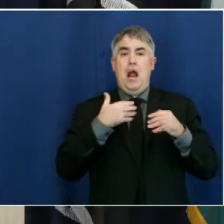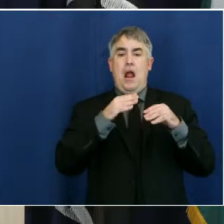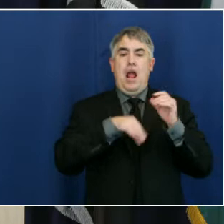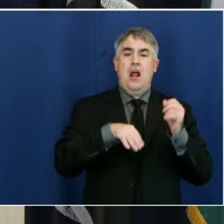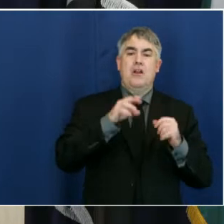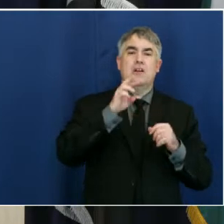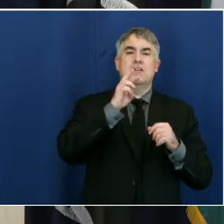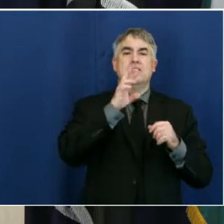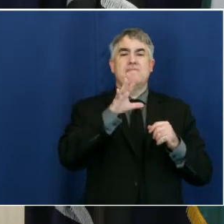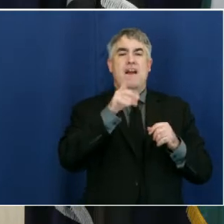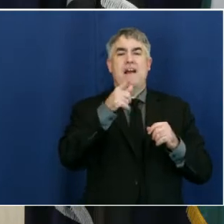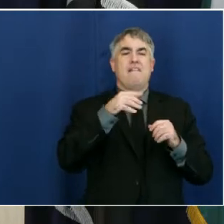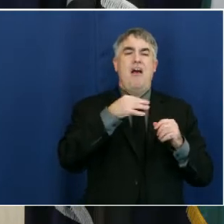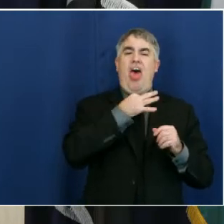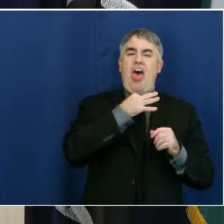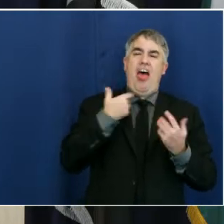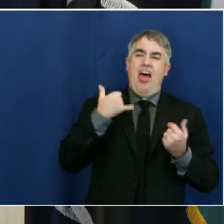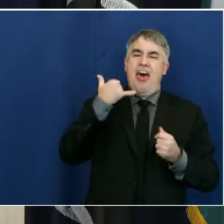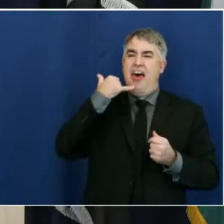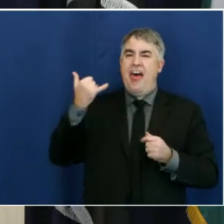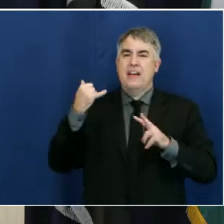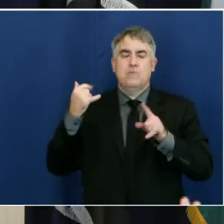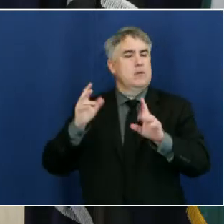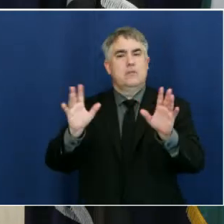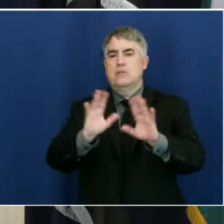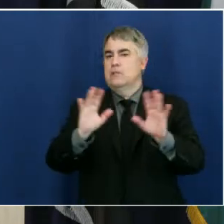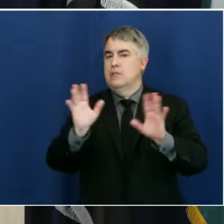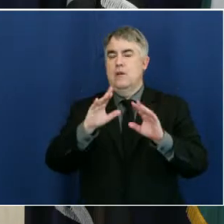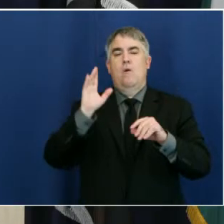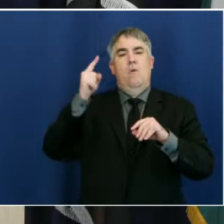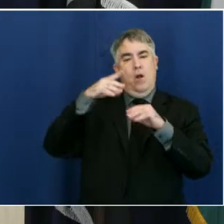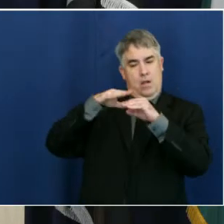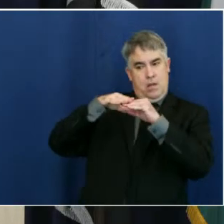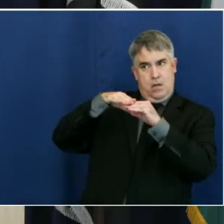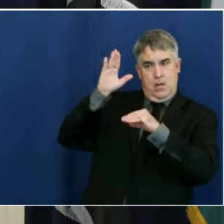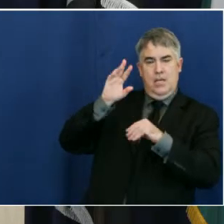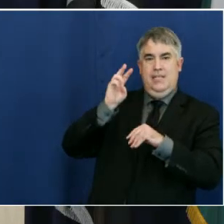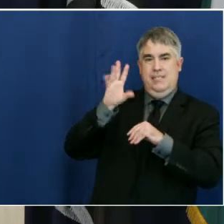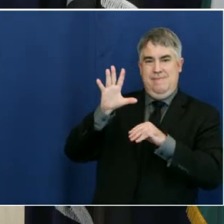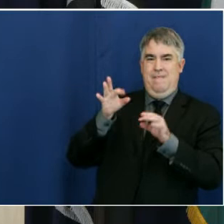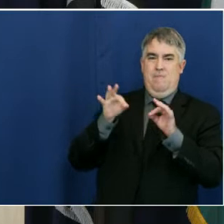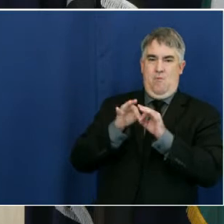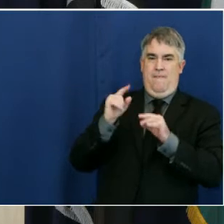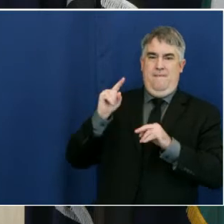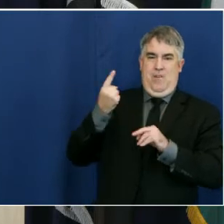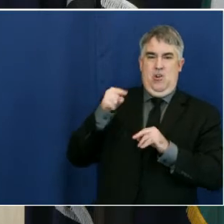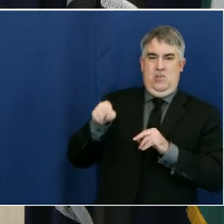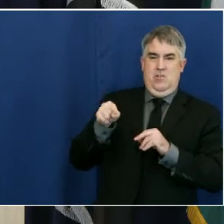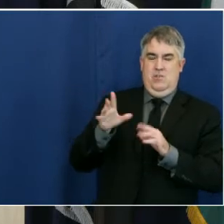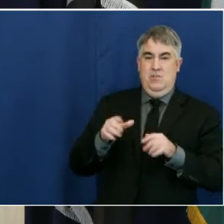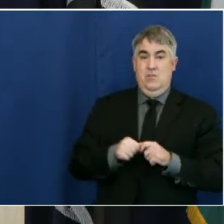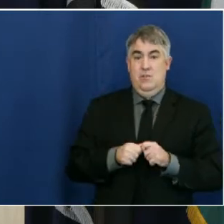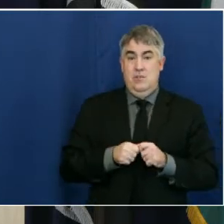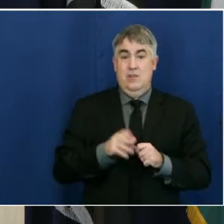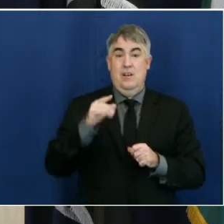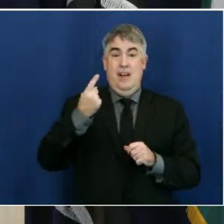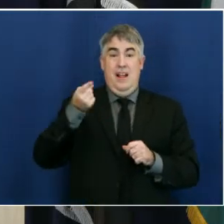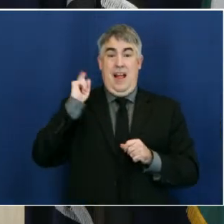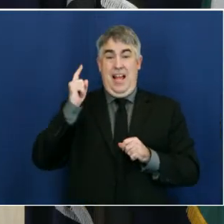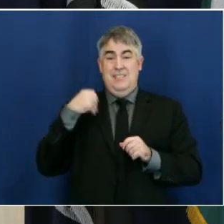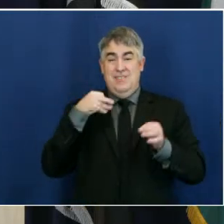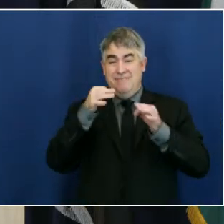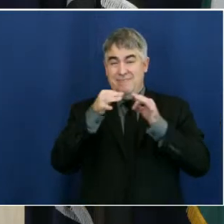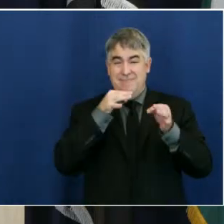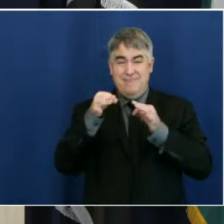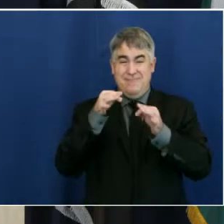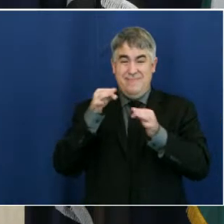do not have access to a computer system. Last week, we shared with you our overall approach and